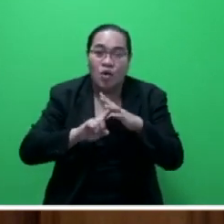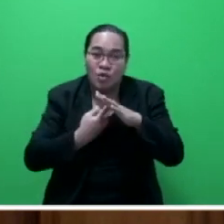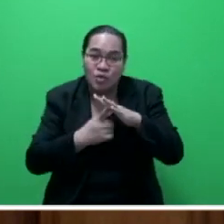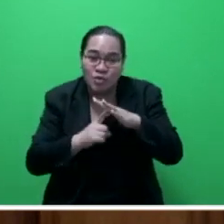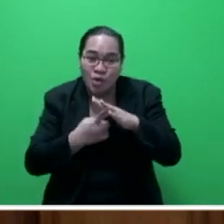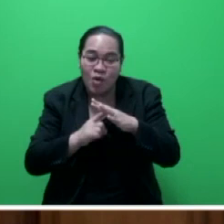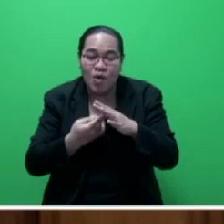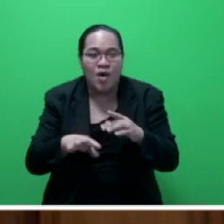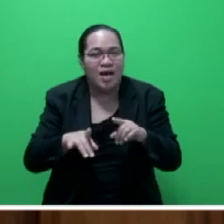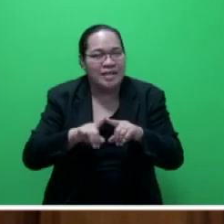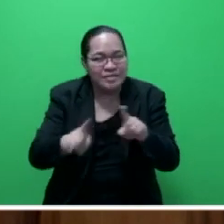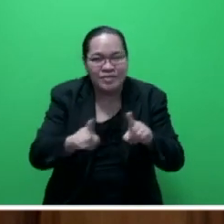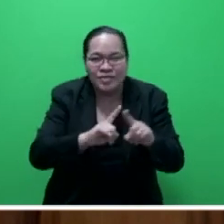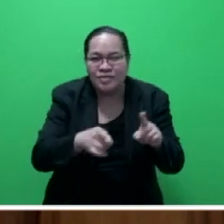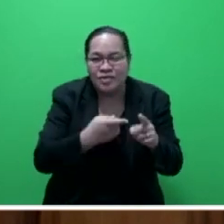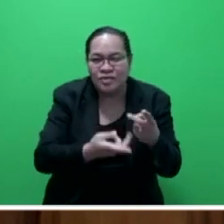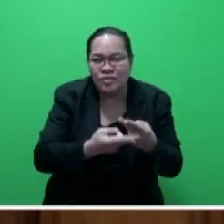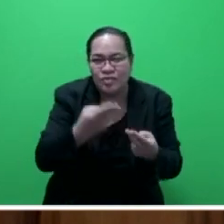dawa, camcod,